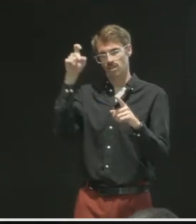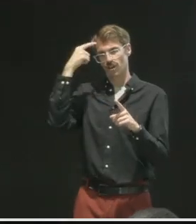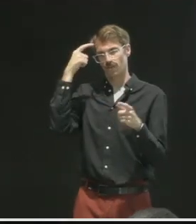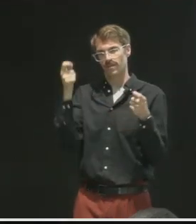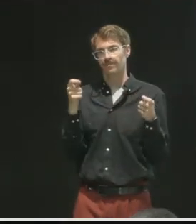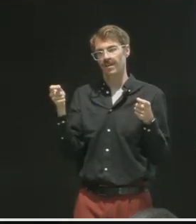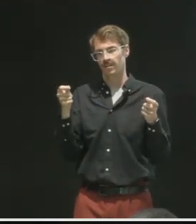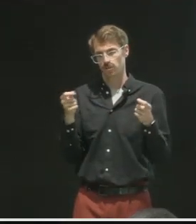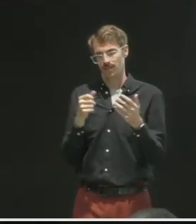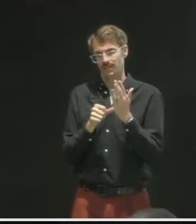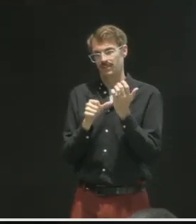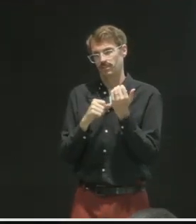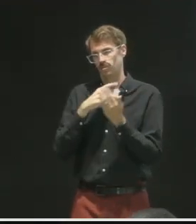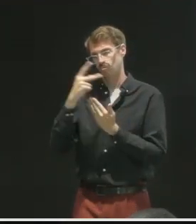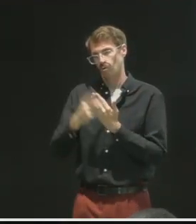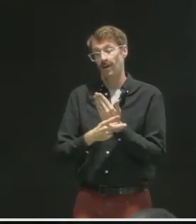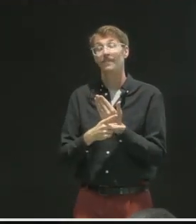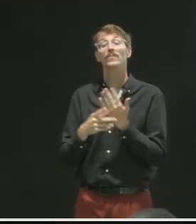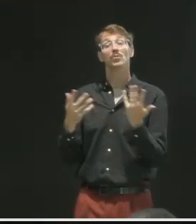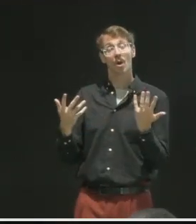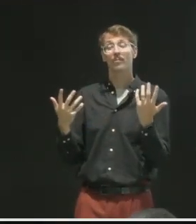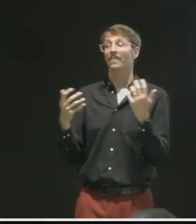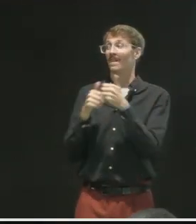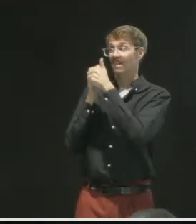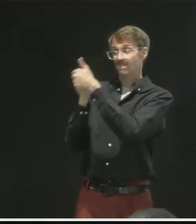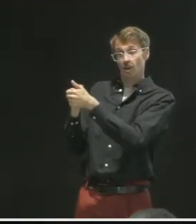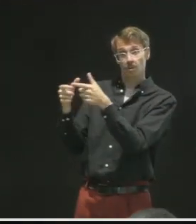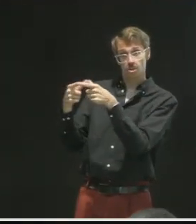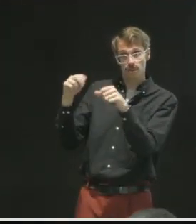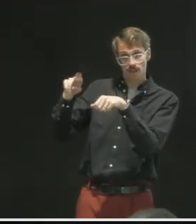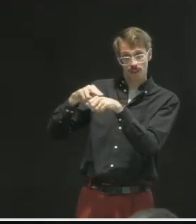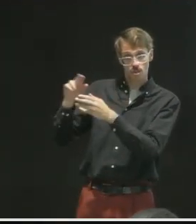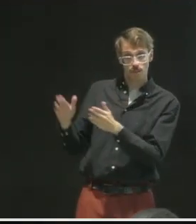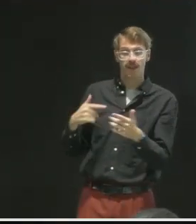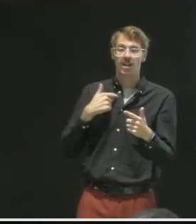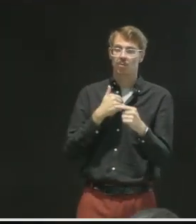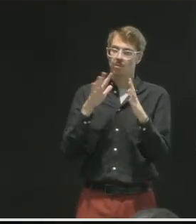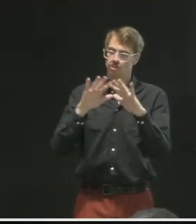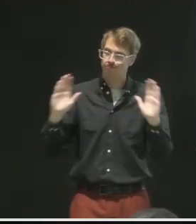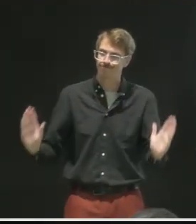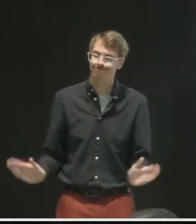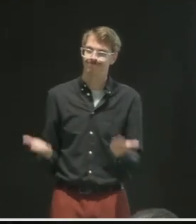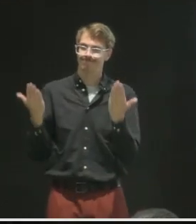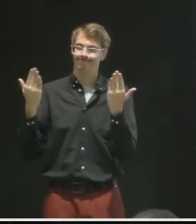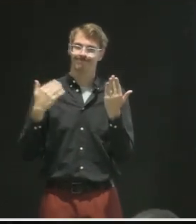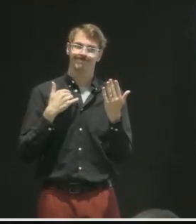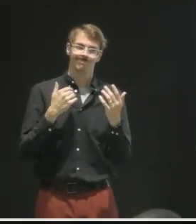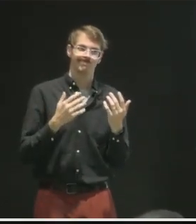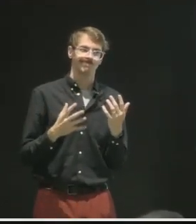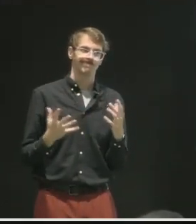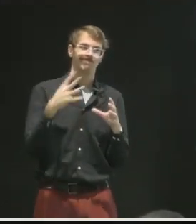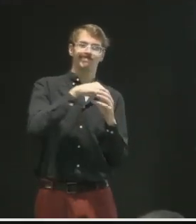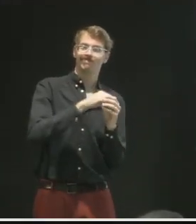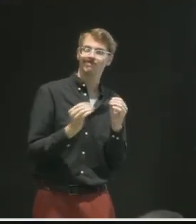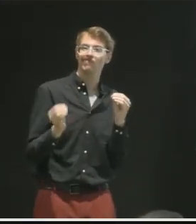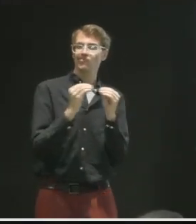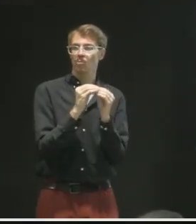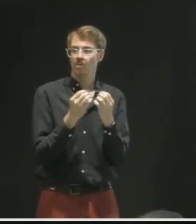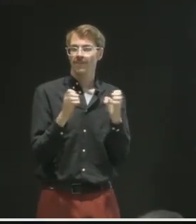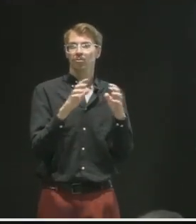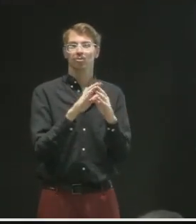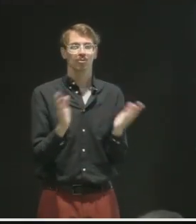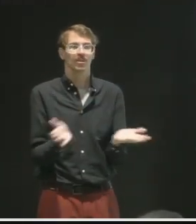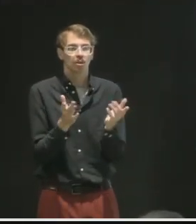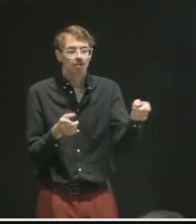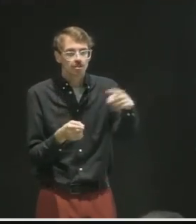Plan, JICA aims to improve its effort to encourage women's leadership in DLL project